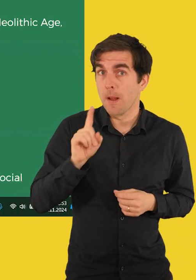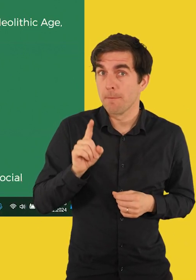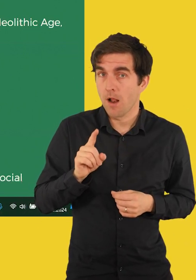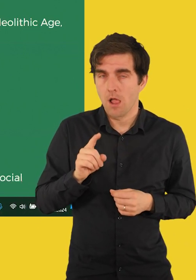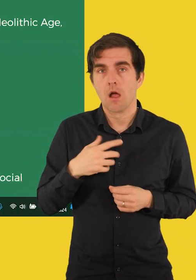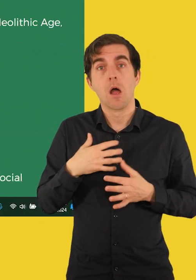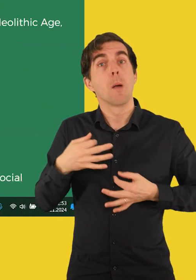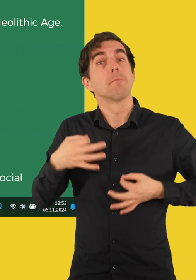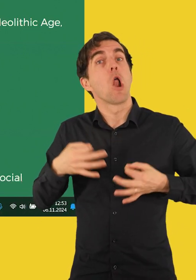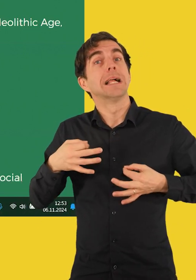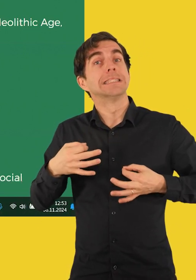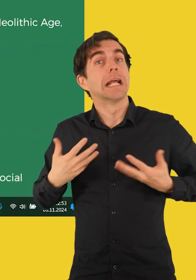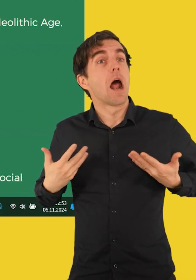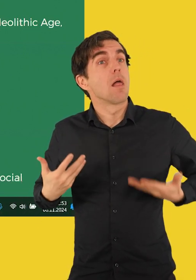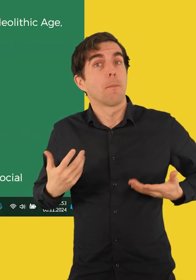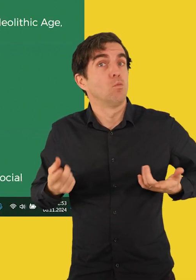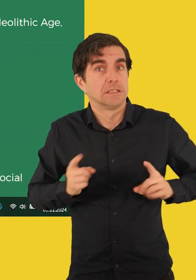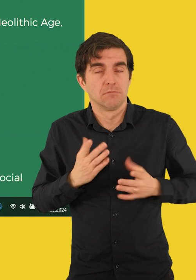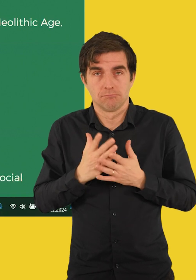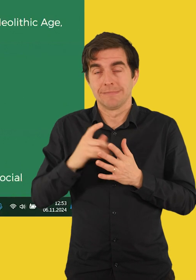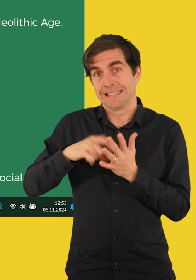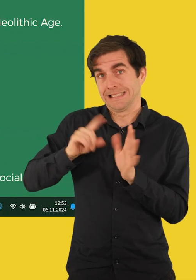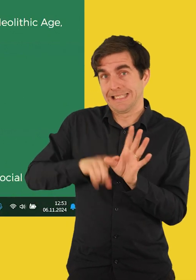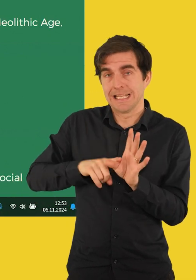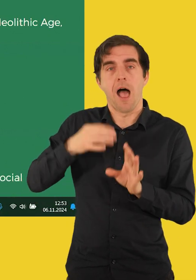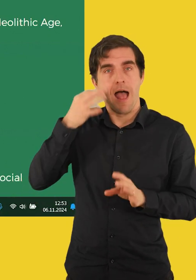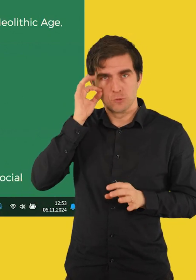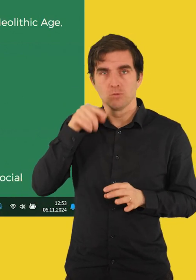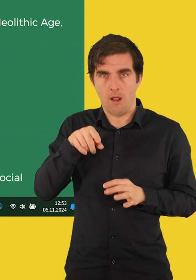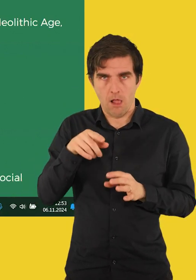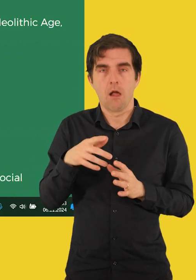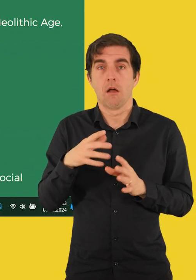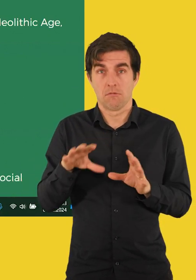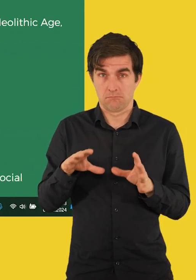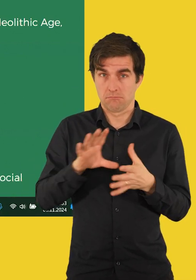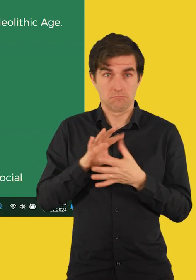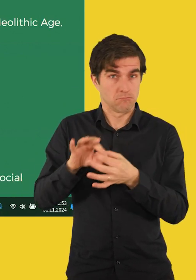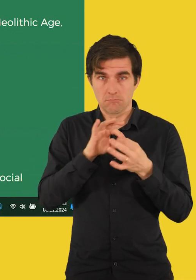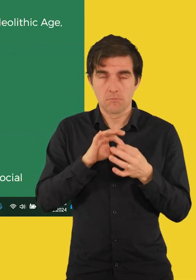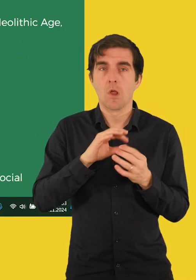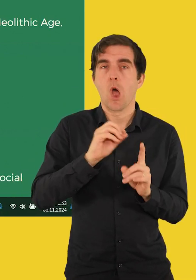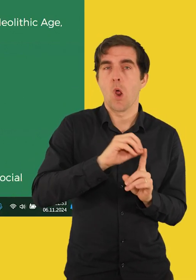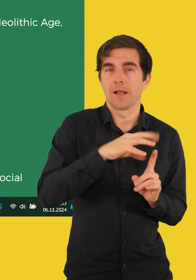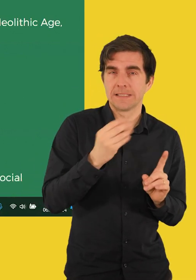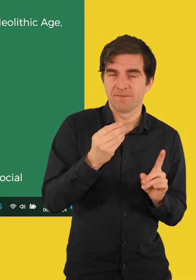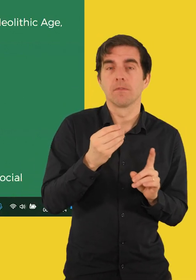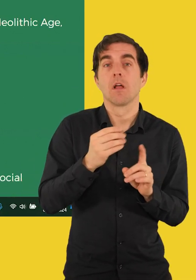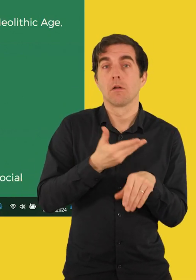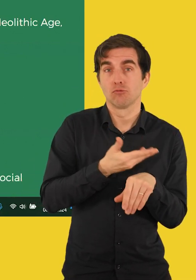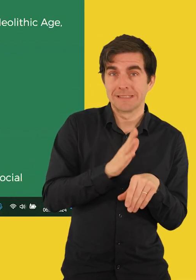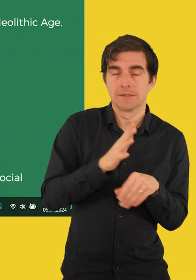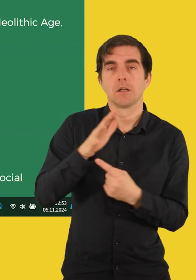people. Our political setting at the moment is that we have a city council that consists of a coalition of